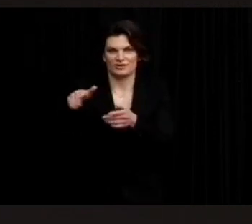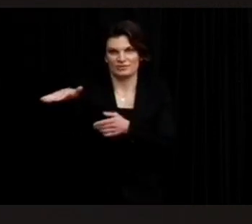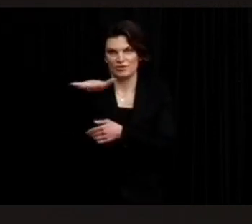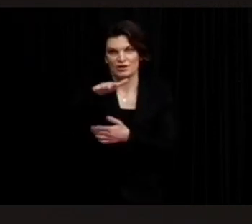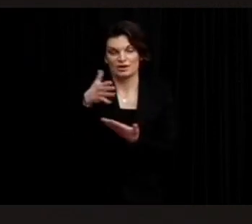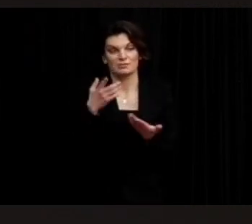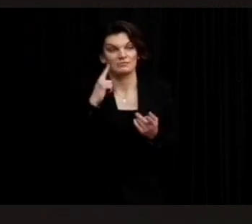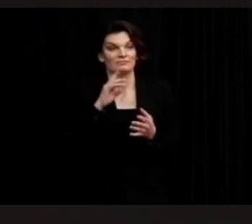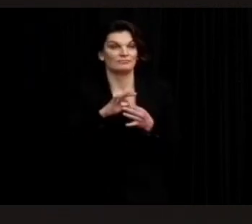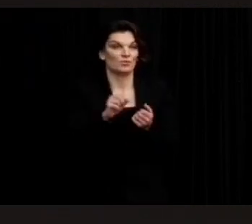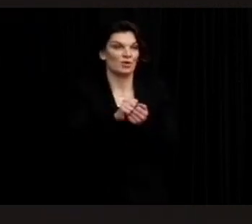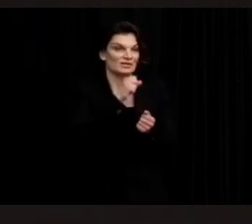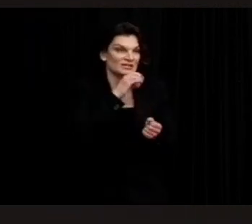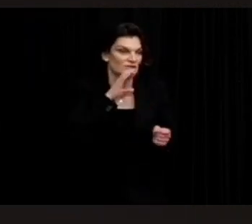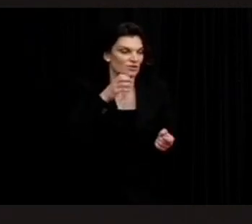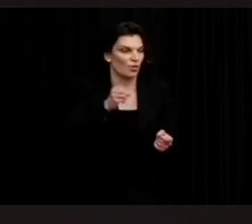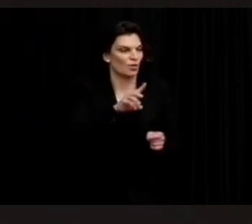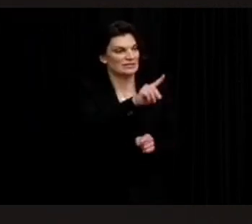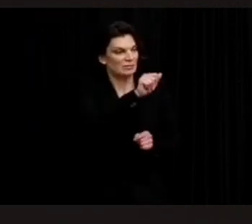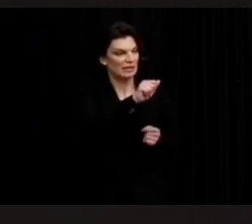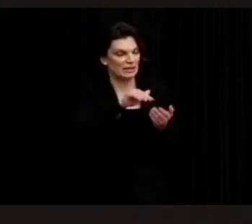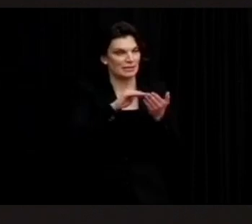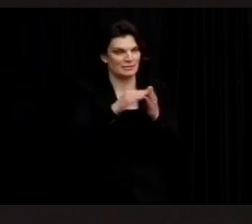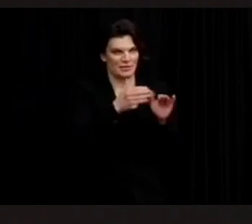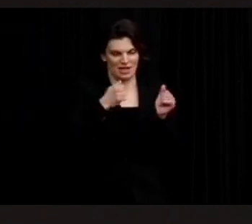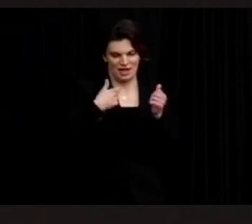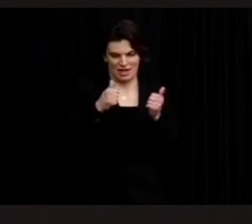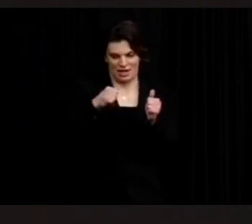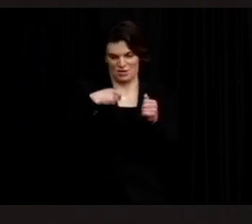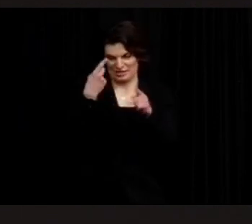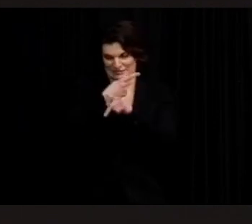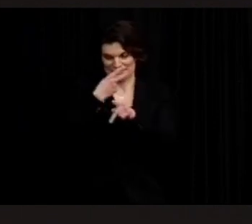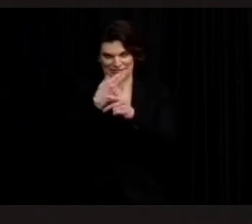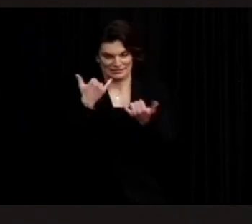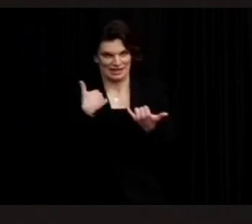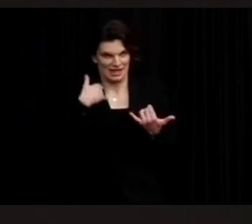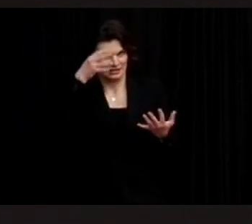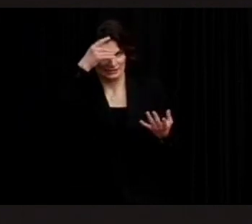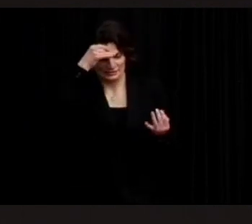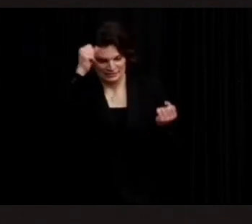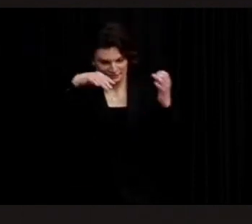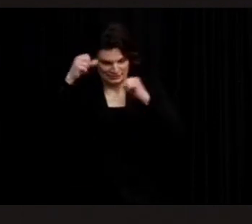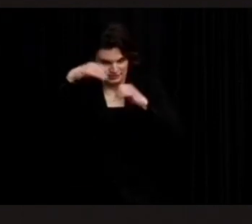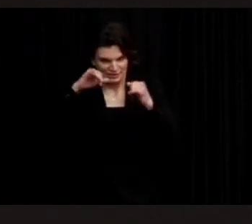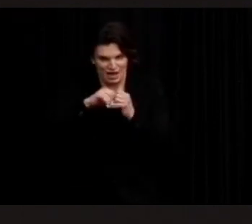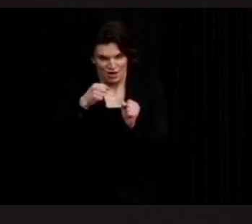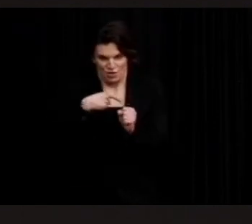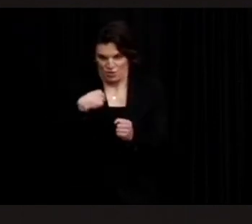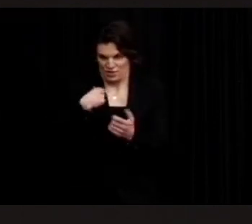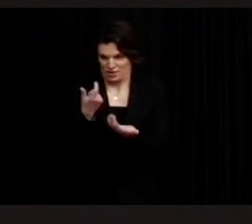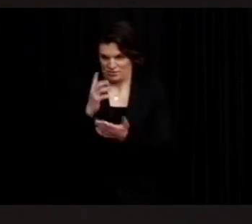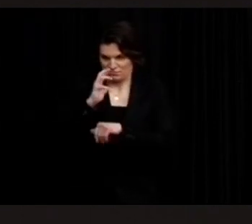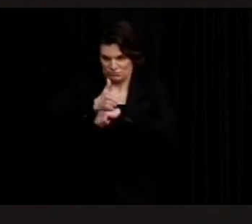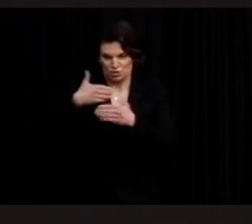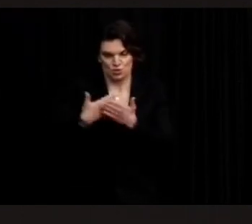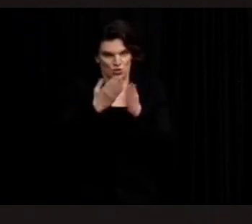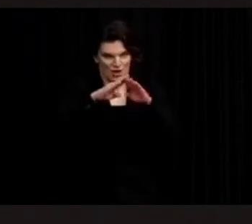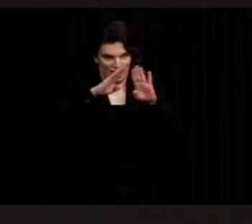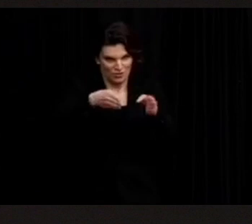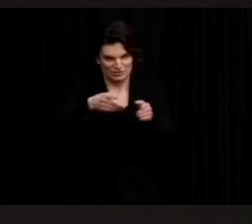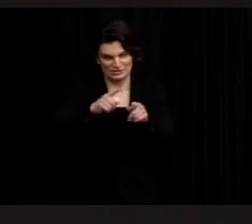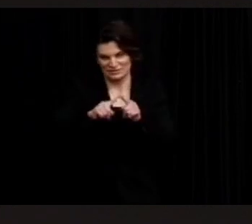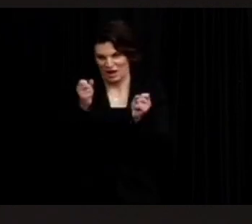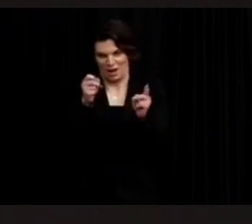senior population or a disabled population. We're trying to see how can we create new housing possibilities,